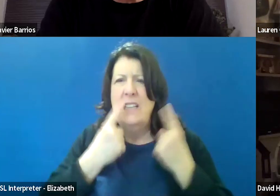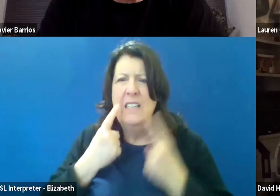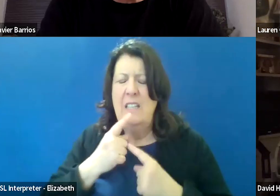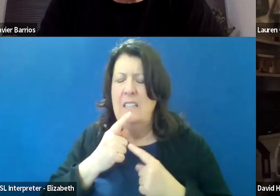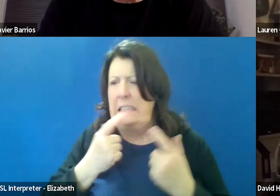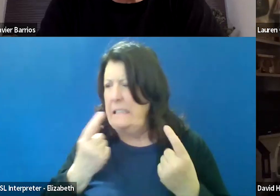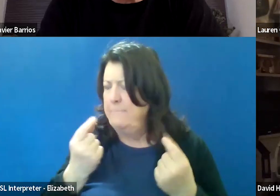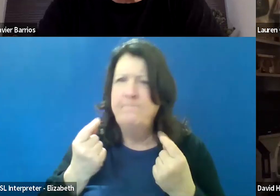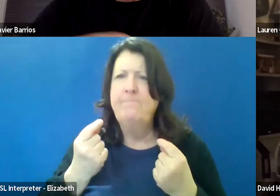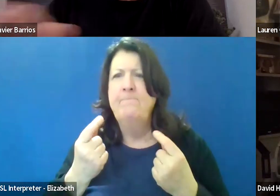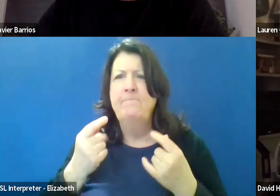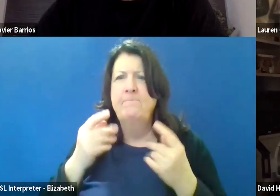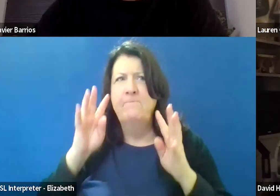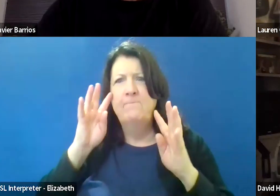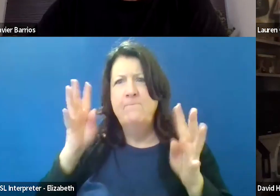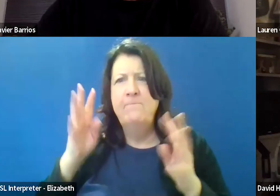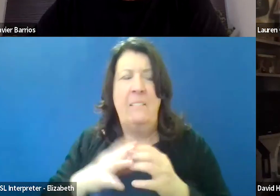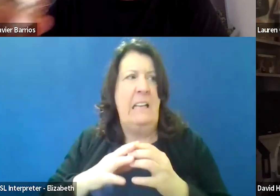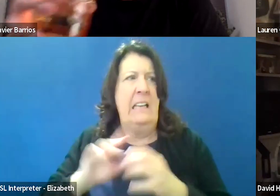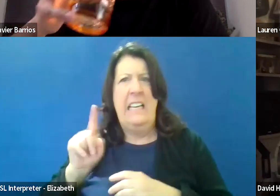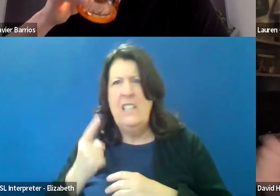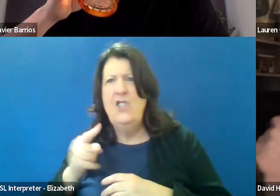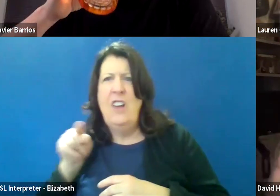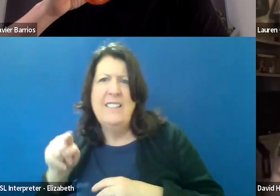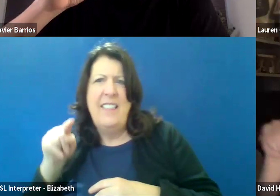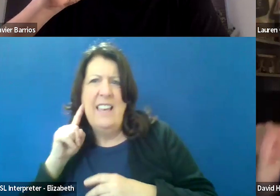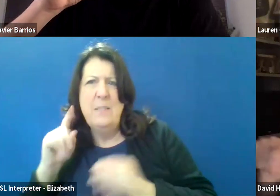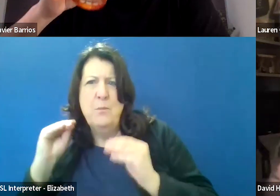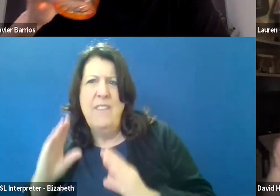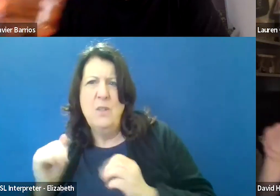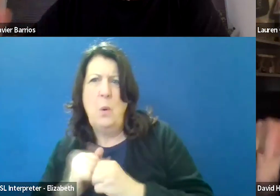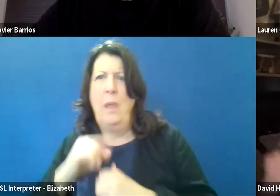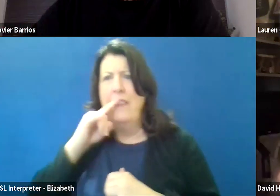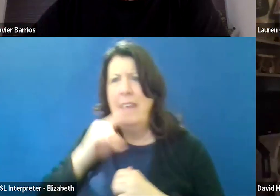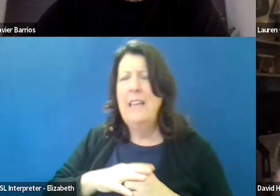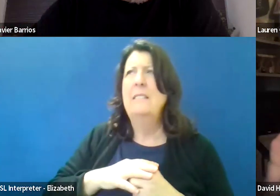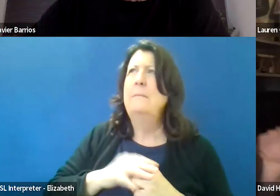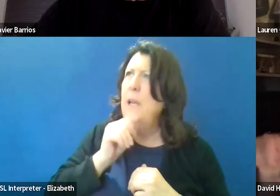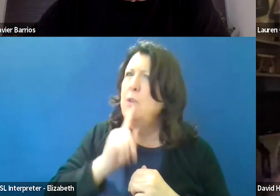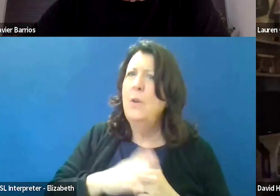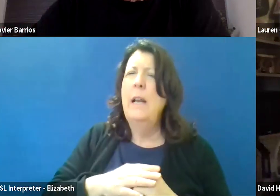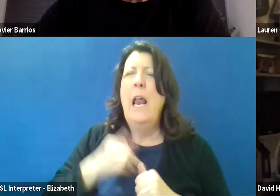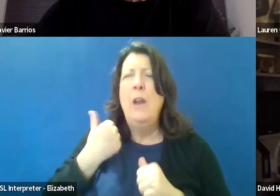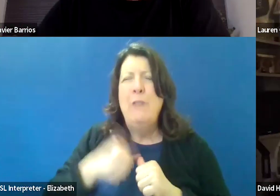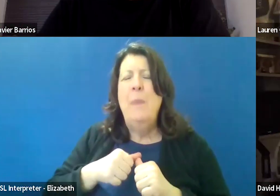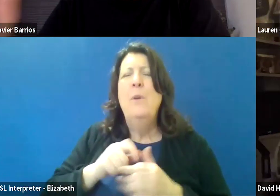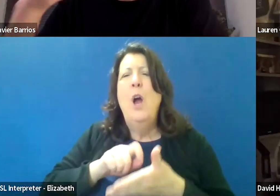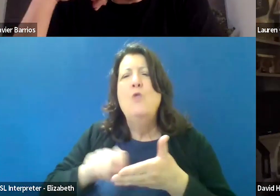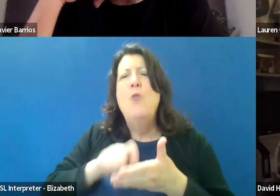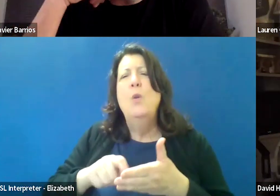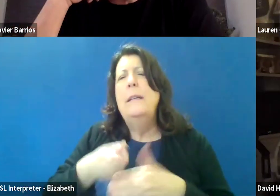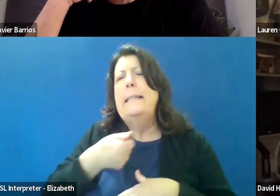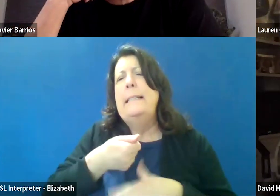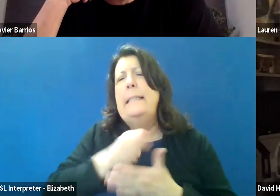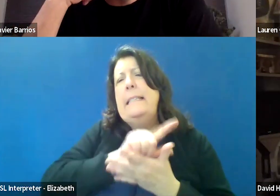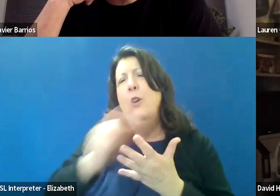kid? I remember writing a series of like almost like short stories. Like